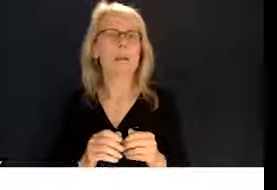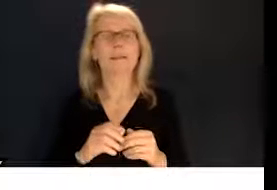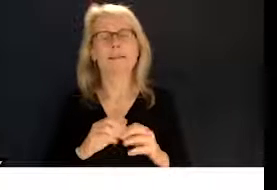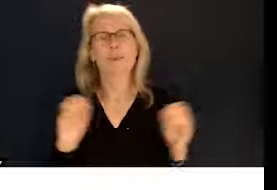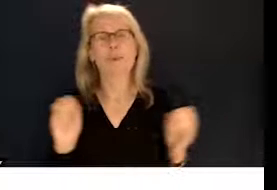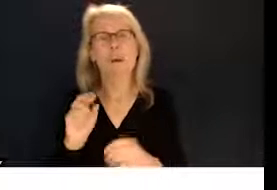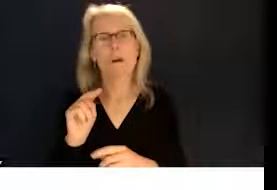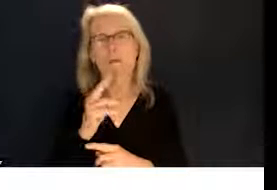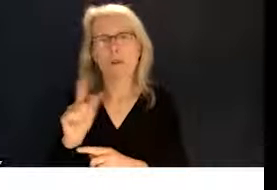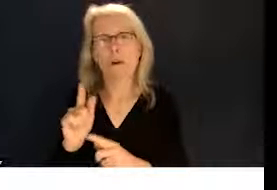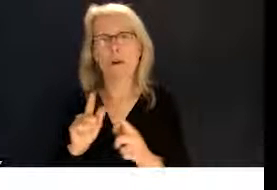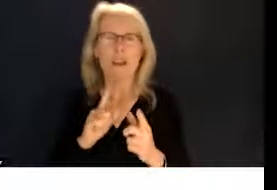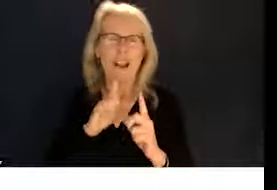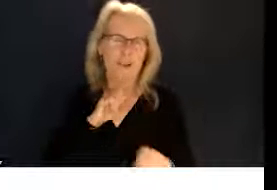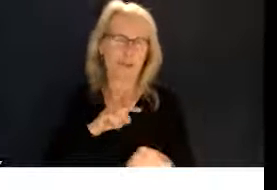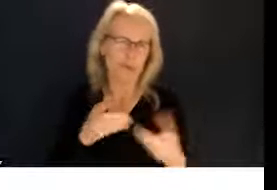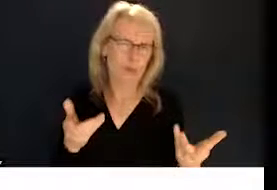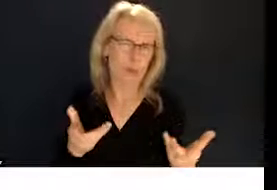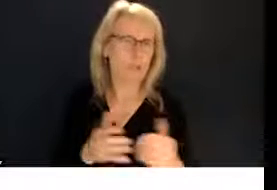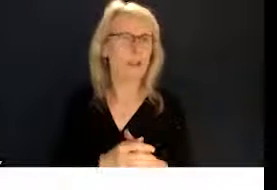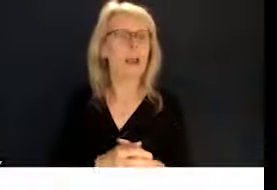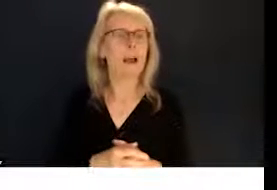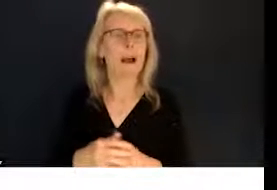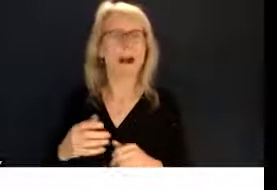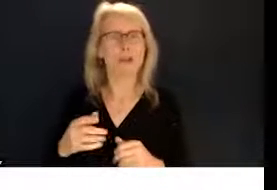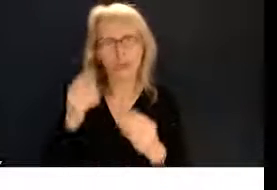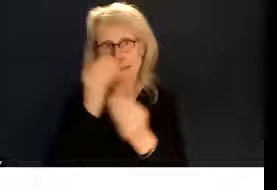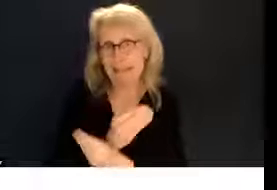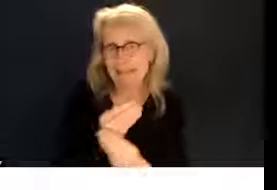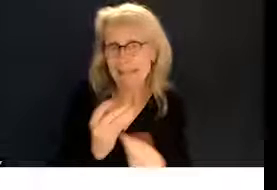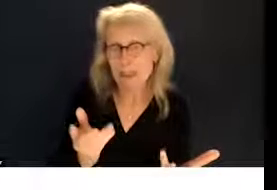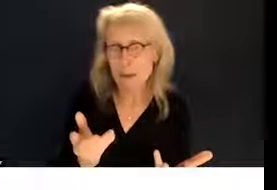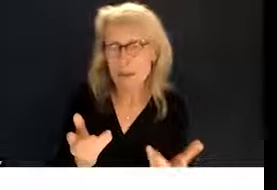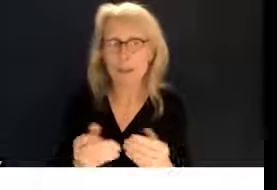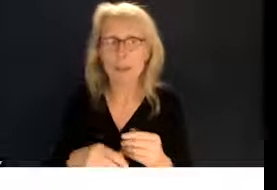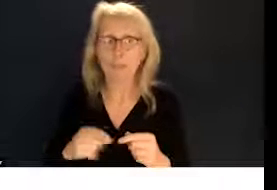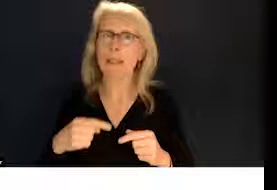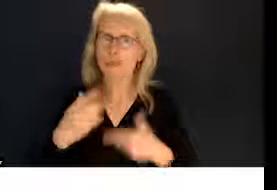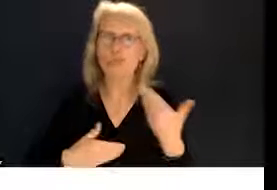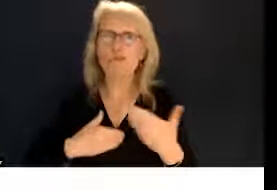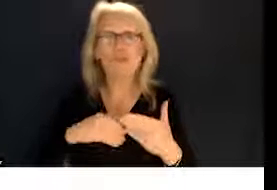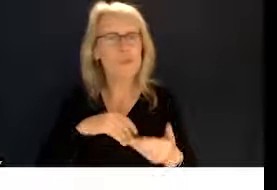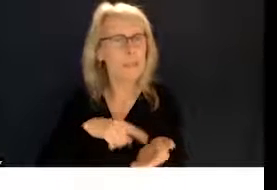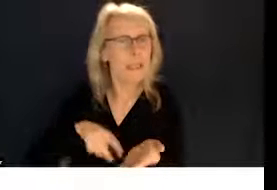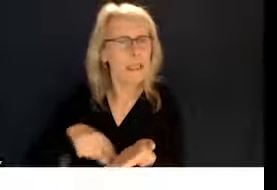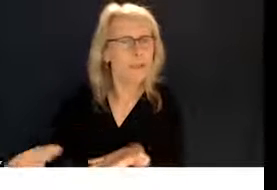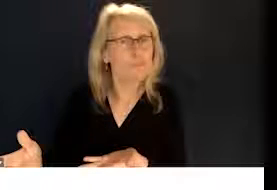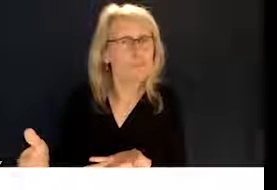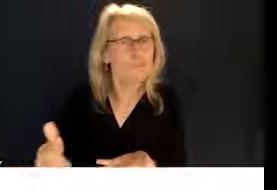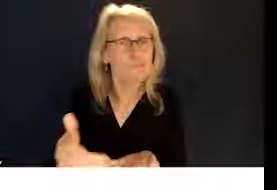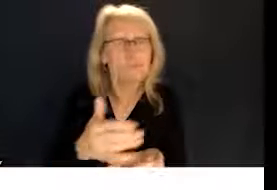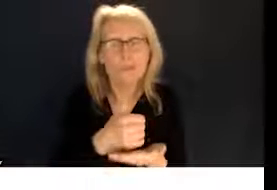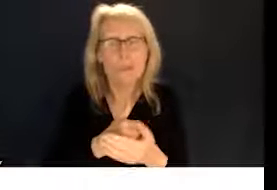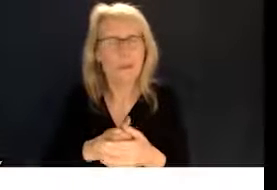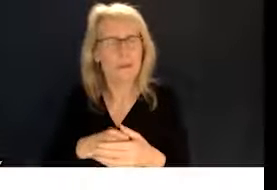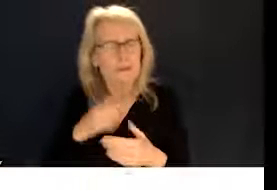stands to reason that me putting it out there and telling y'all, as we did this study, showing that there